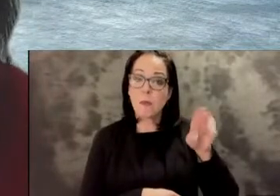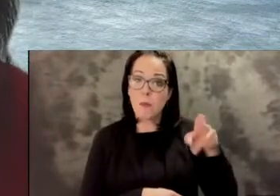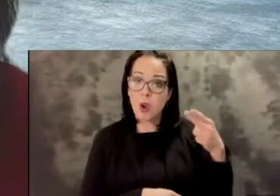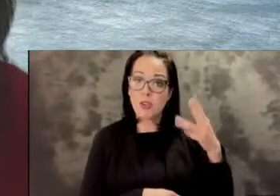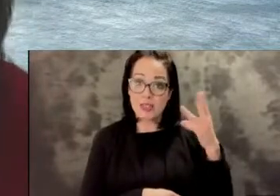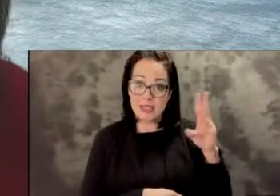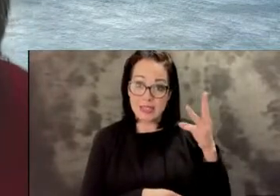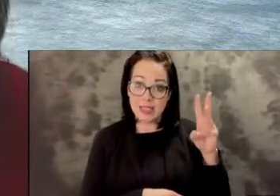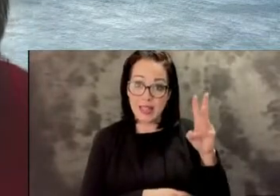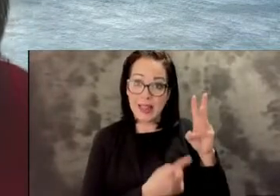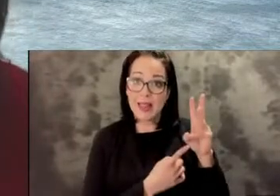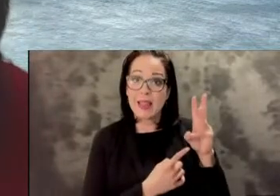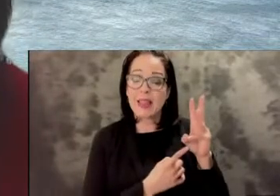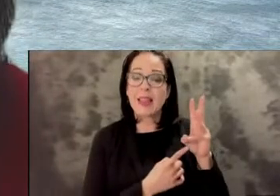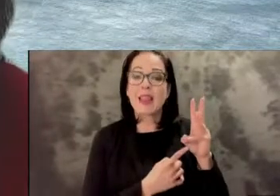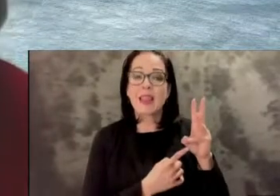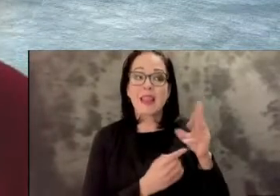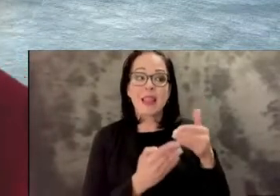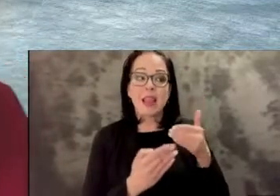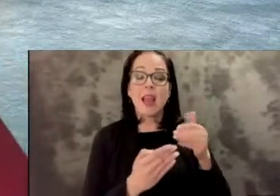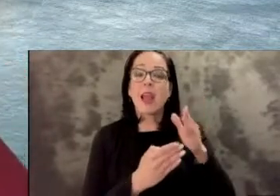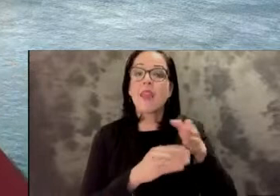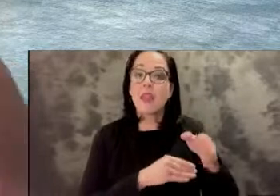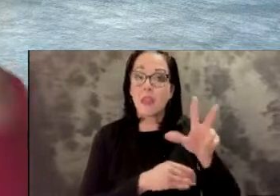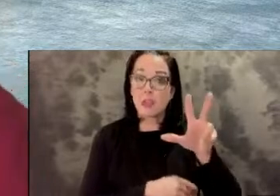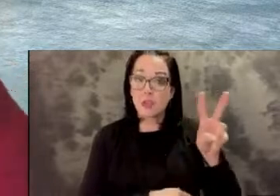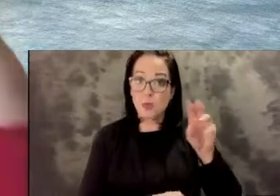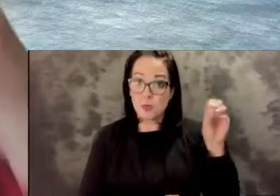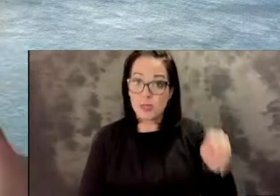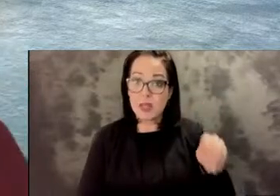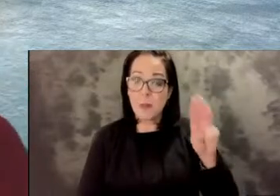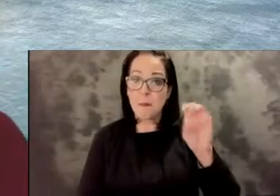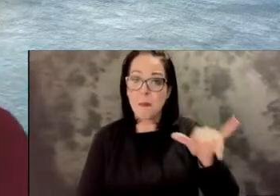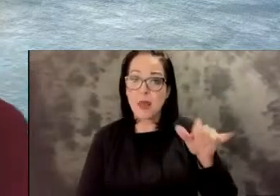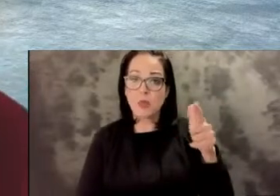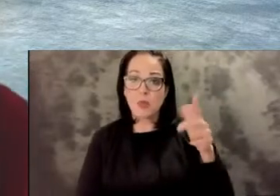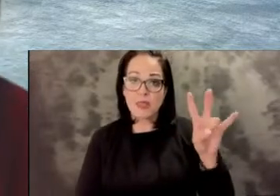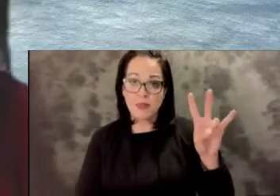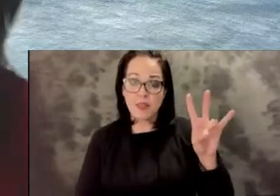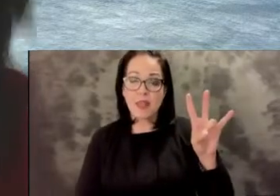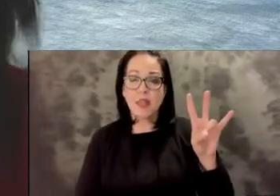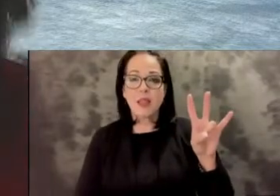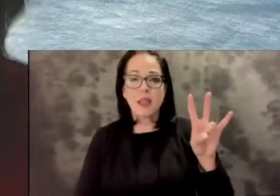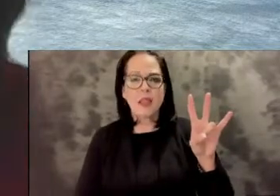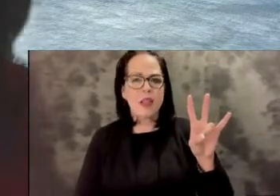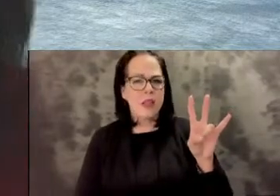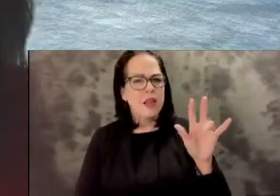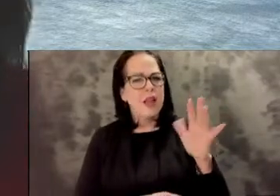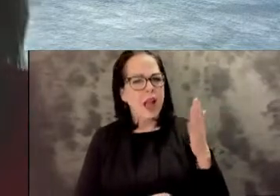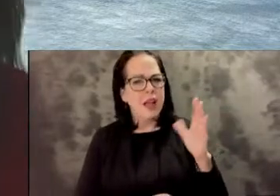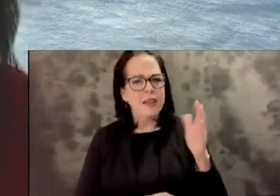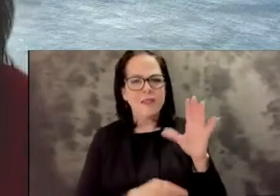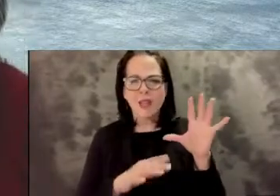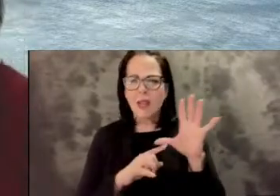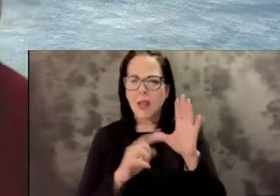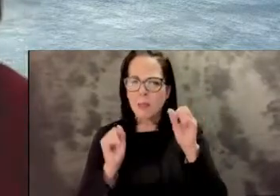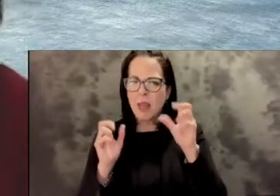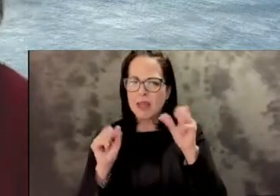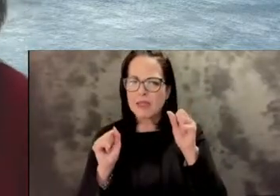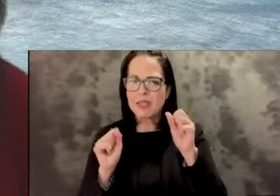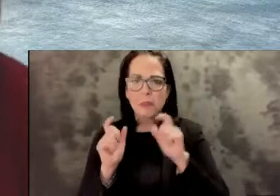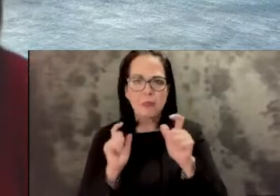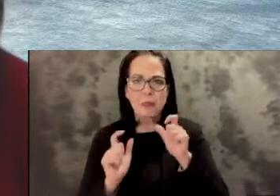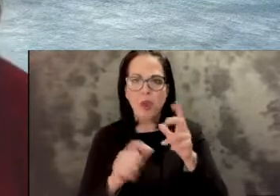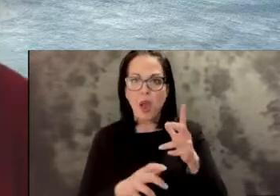16th, and 32% by May 27th. Kind of amazing that people got their